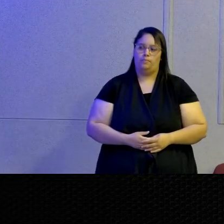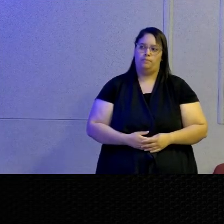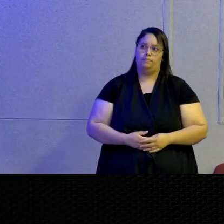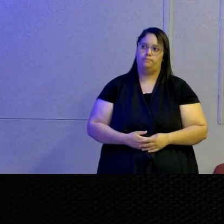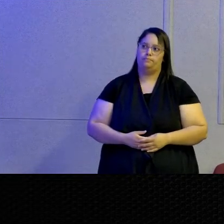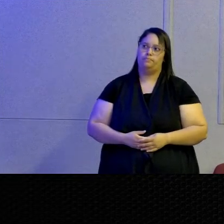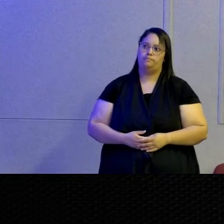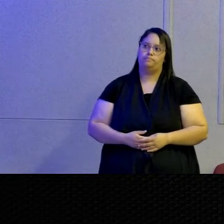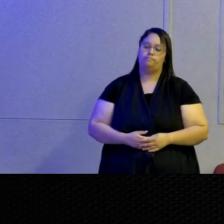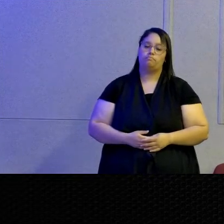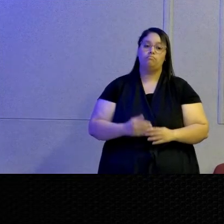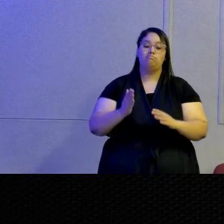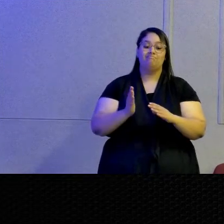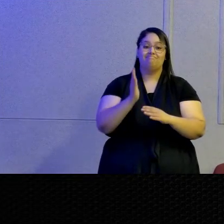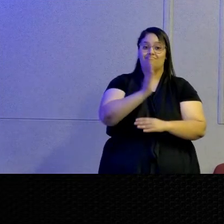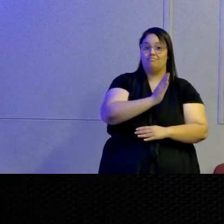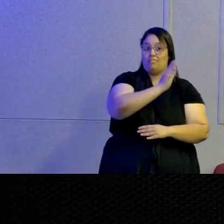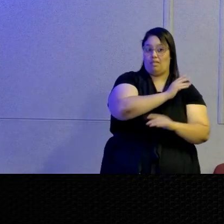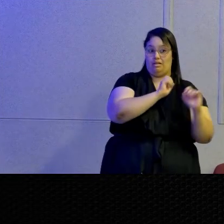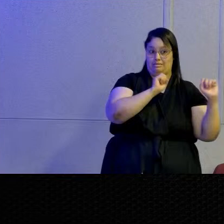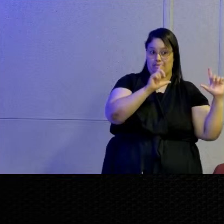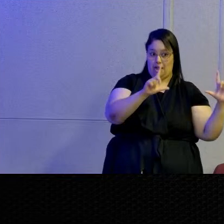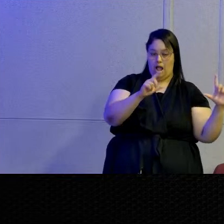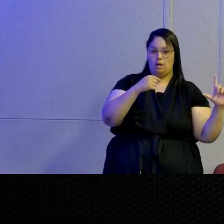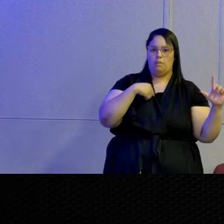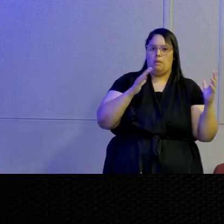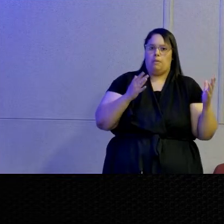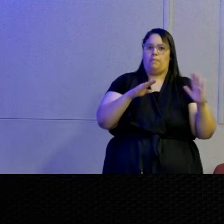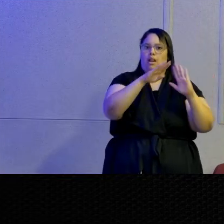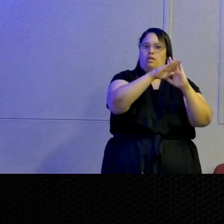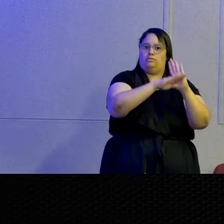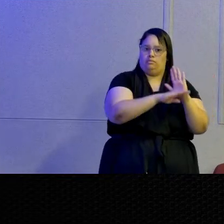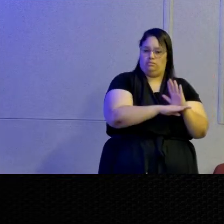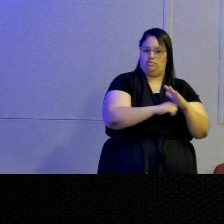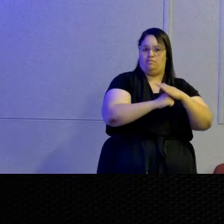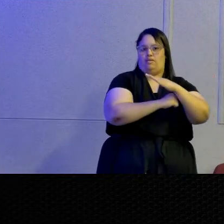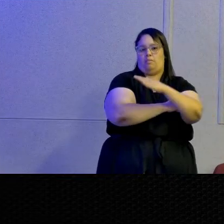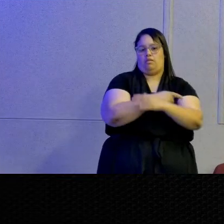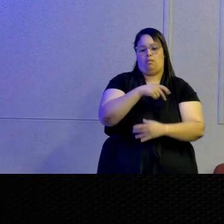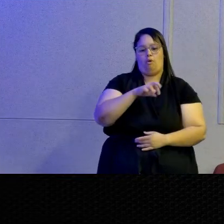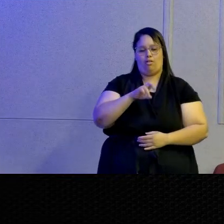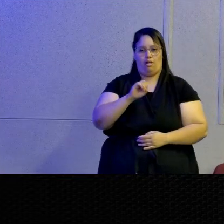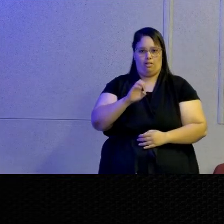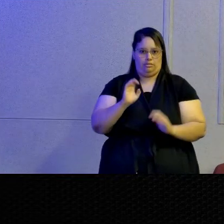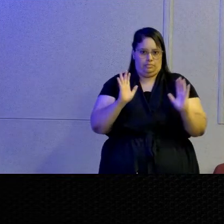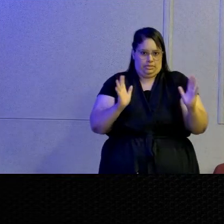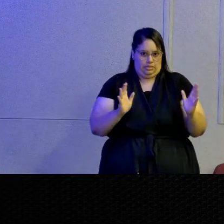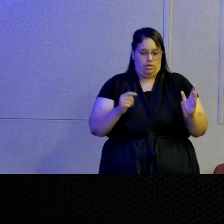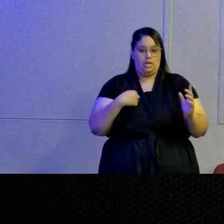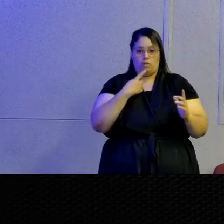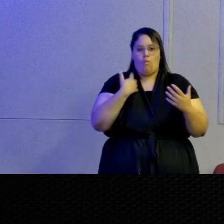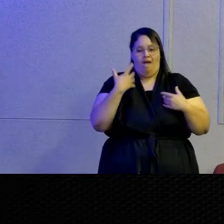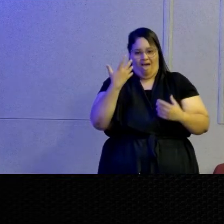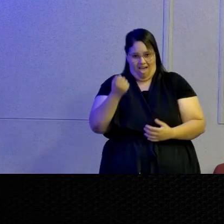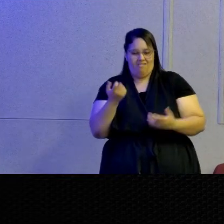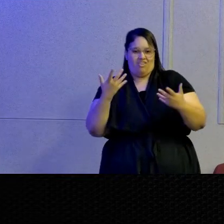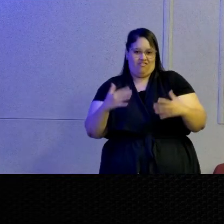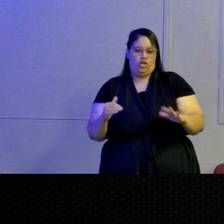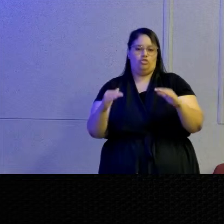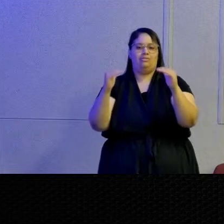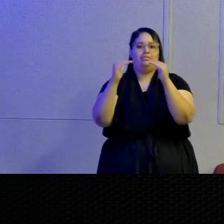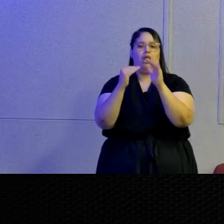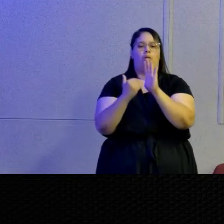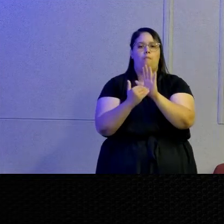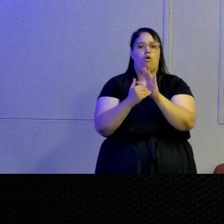Now, a couple of slides back, I just sort of listed the fundamental particles, and I said, well, we have a standard model that describes